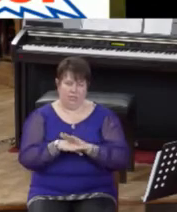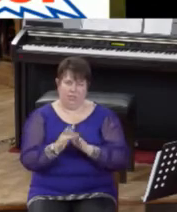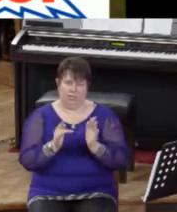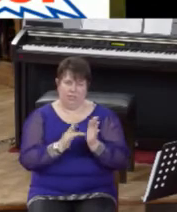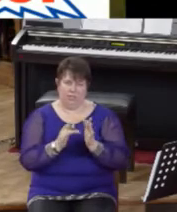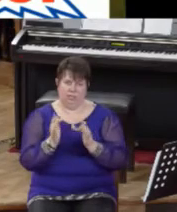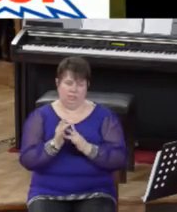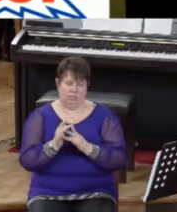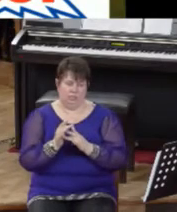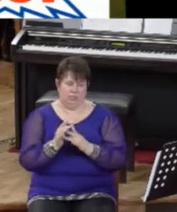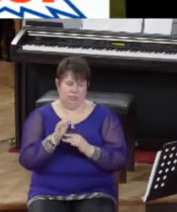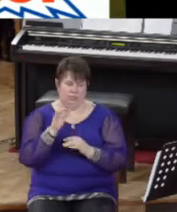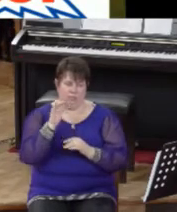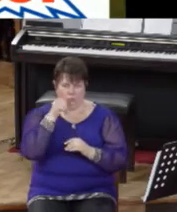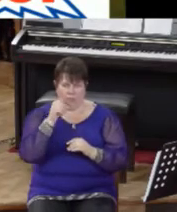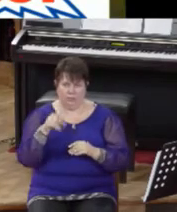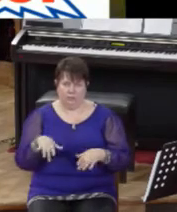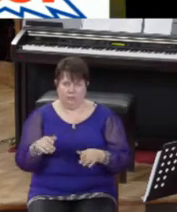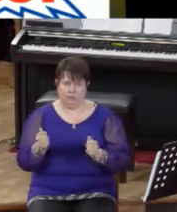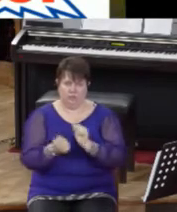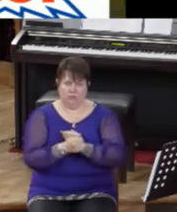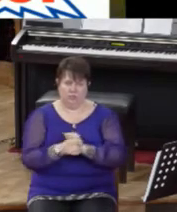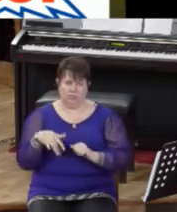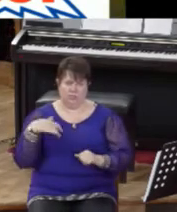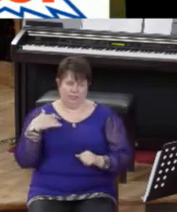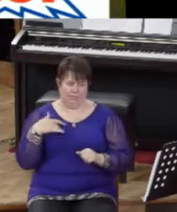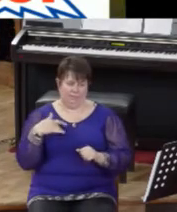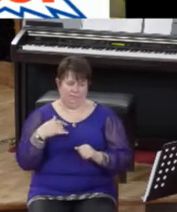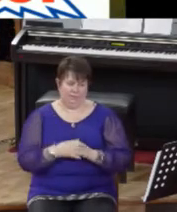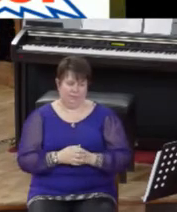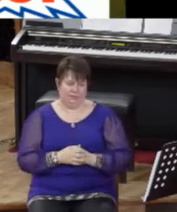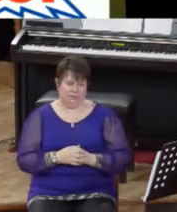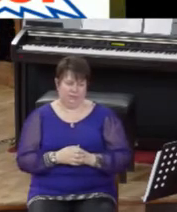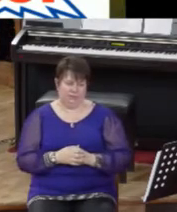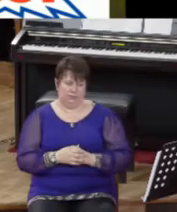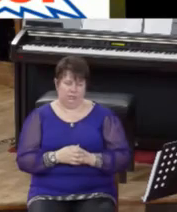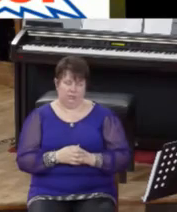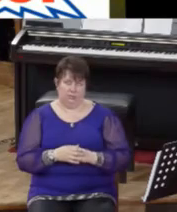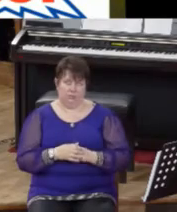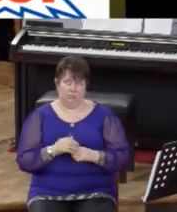all will be made alive. Wow!